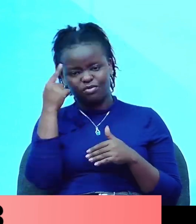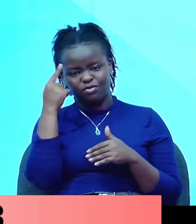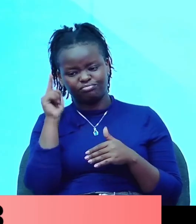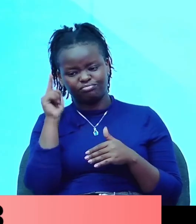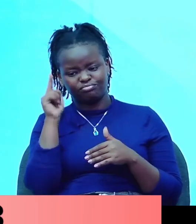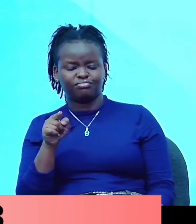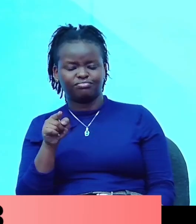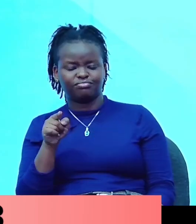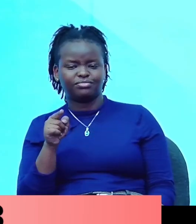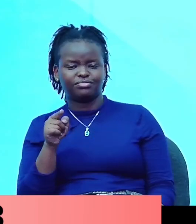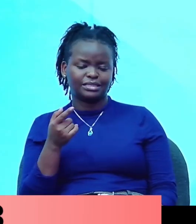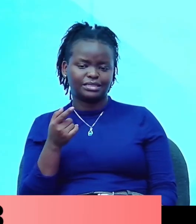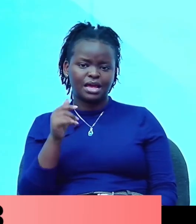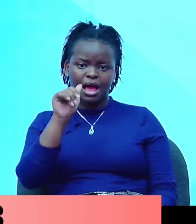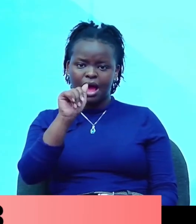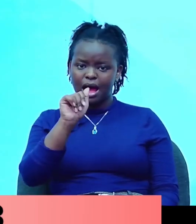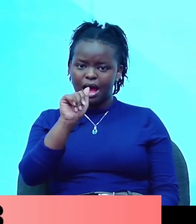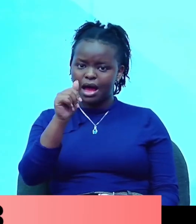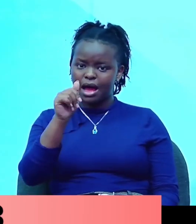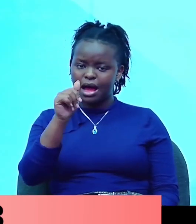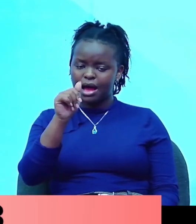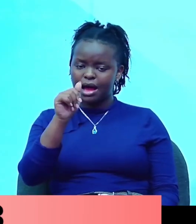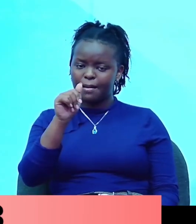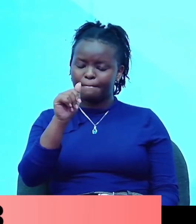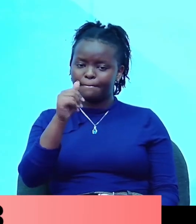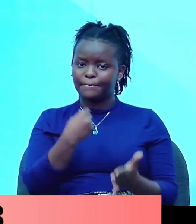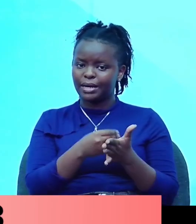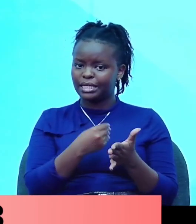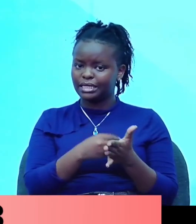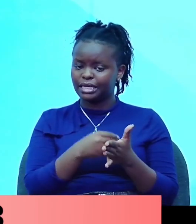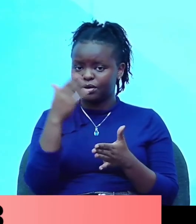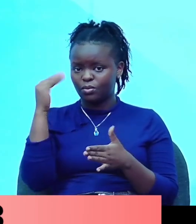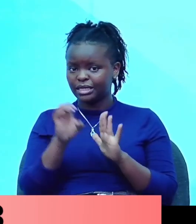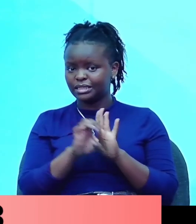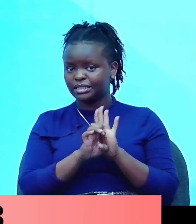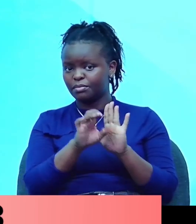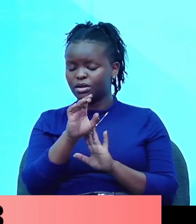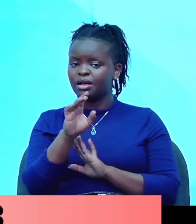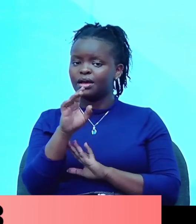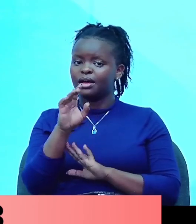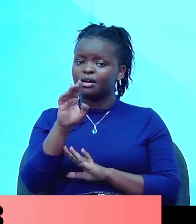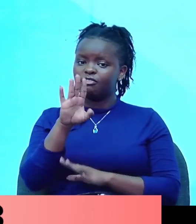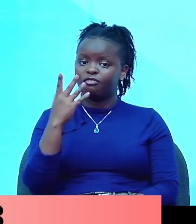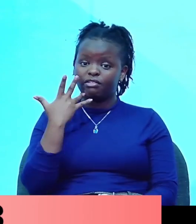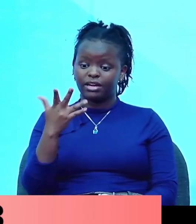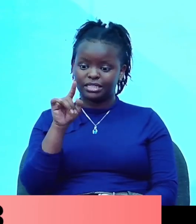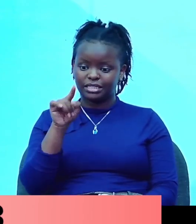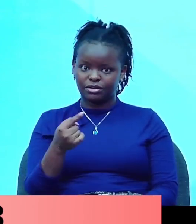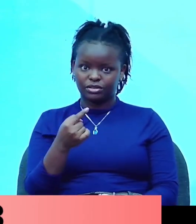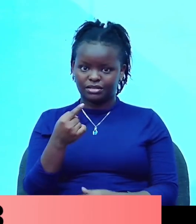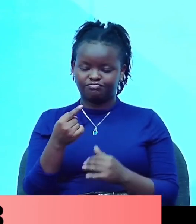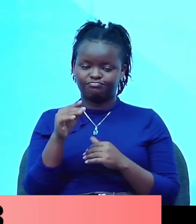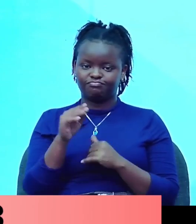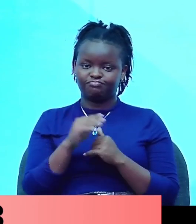apartment, yes, for example, grand prize, and why, for example, the $500,000 prize in the MMF thing? Okay,